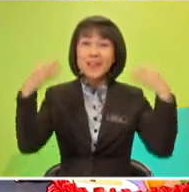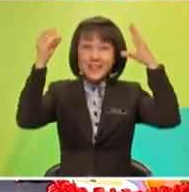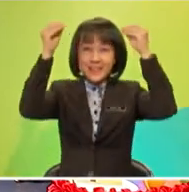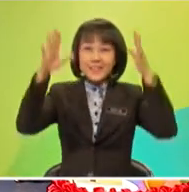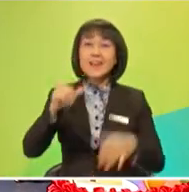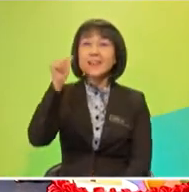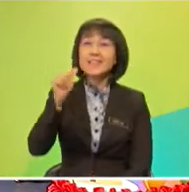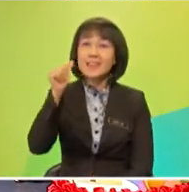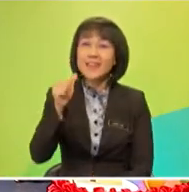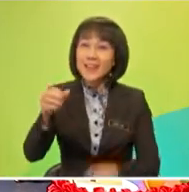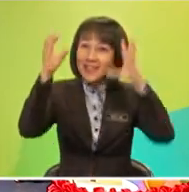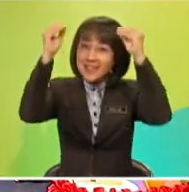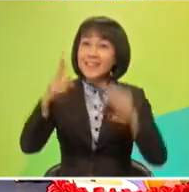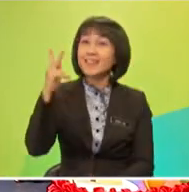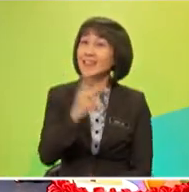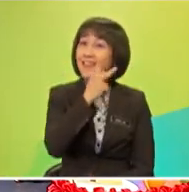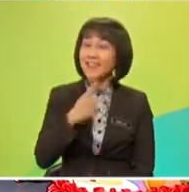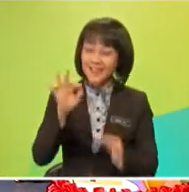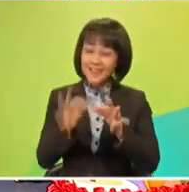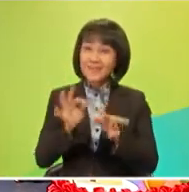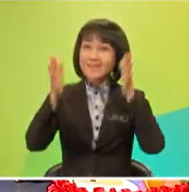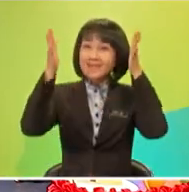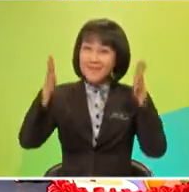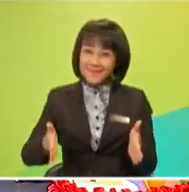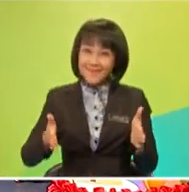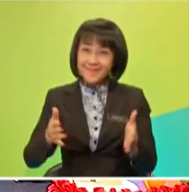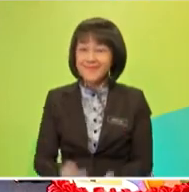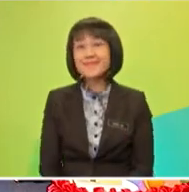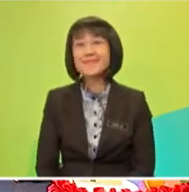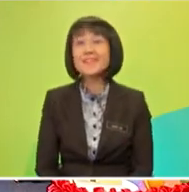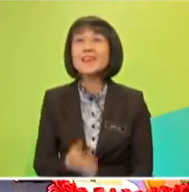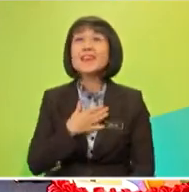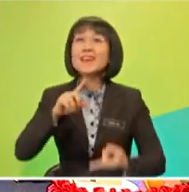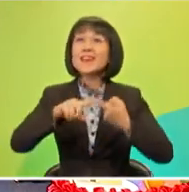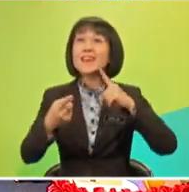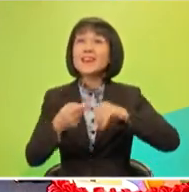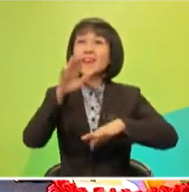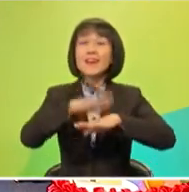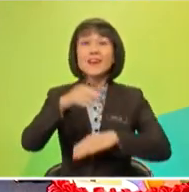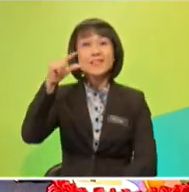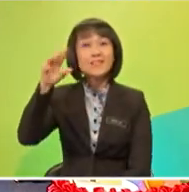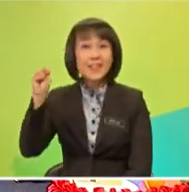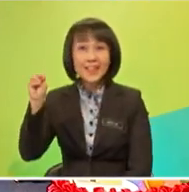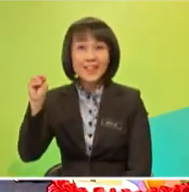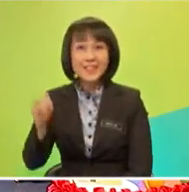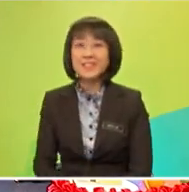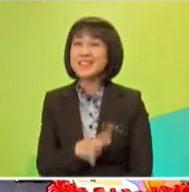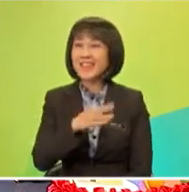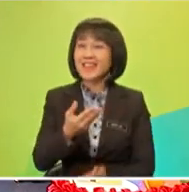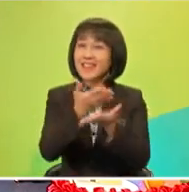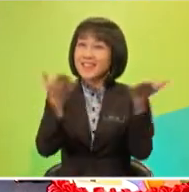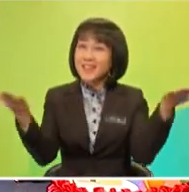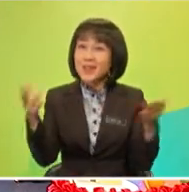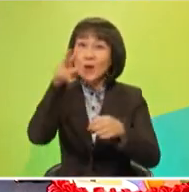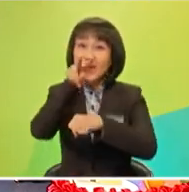me. We have teacher Cathy as our sign language interpreter, as well as my friends on Google Meets and you watching